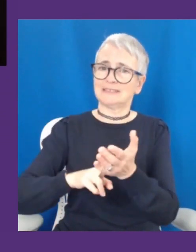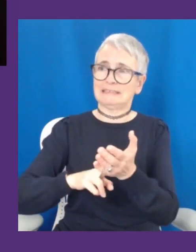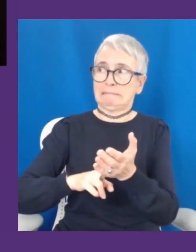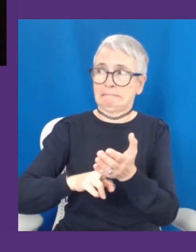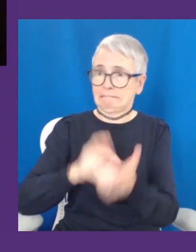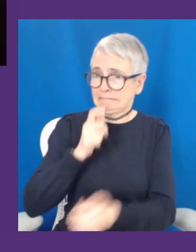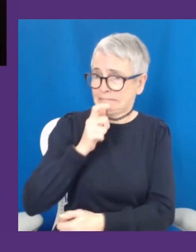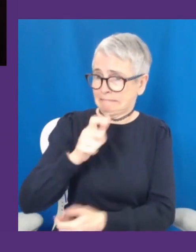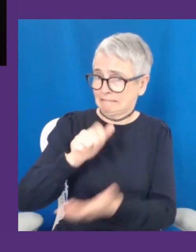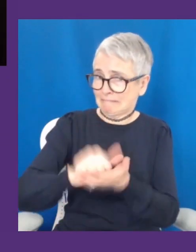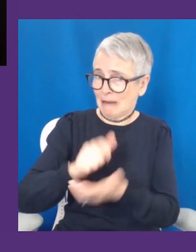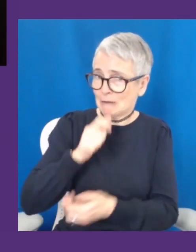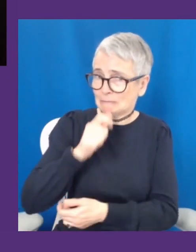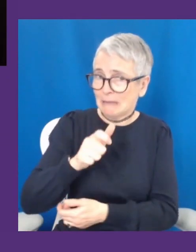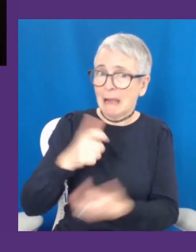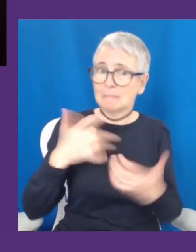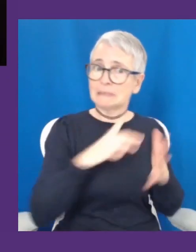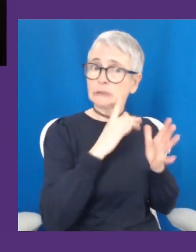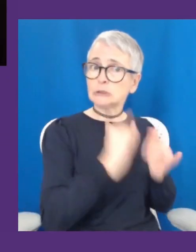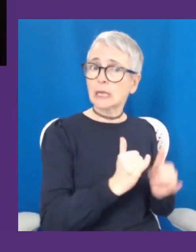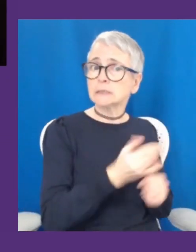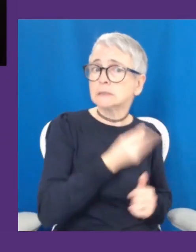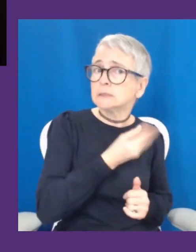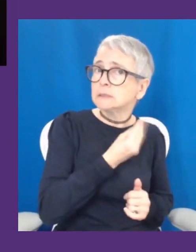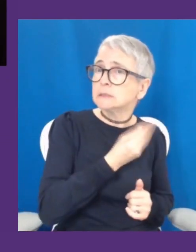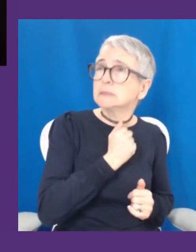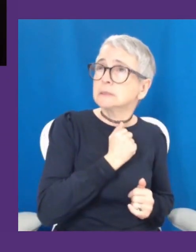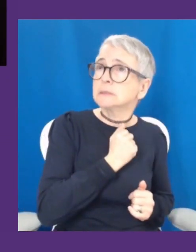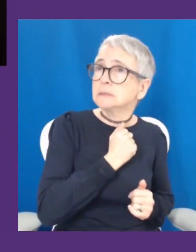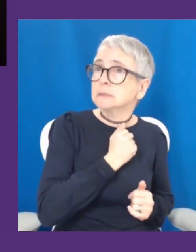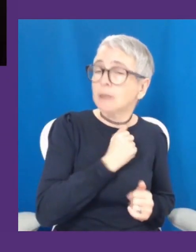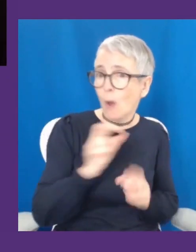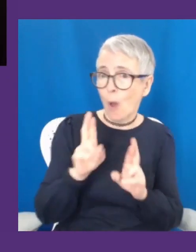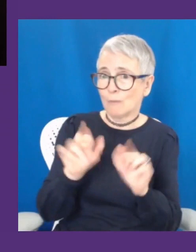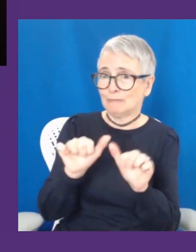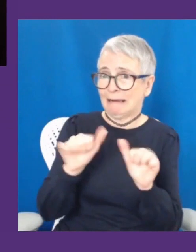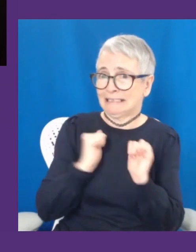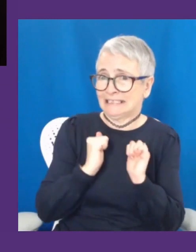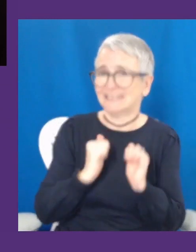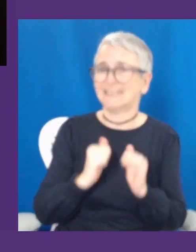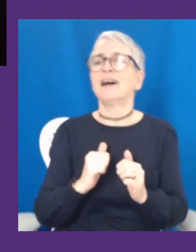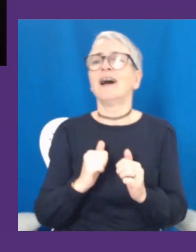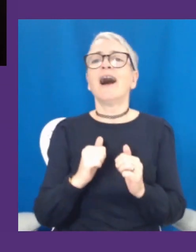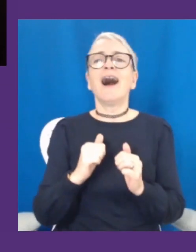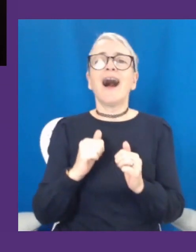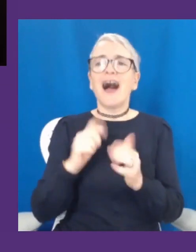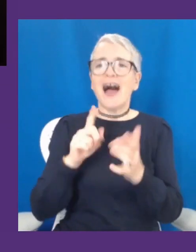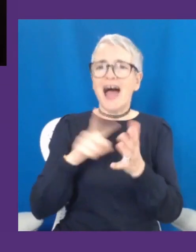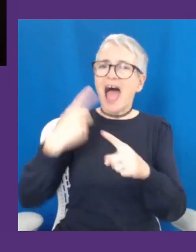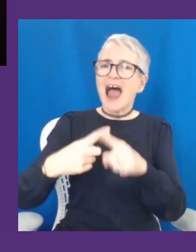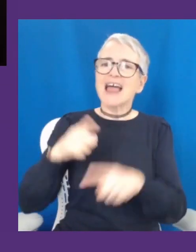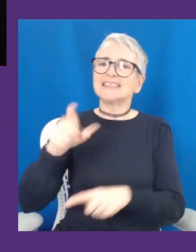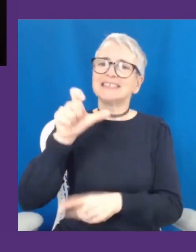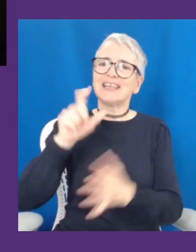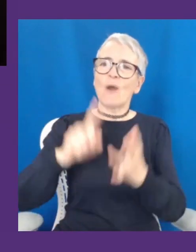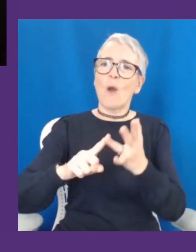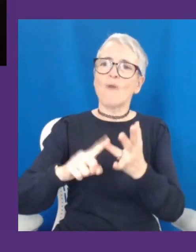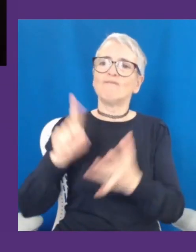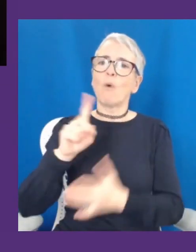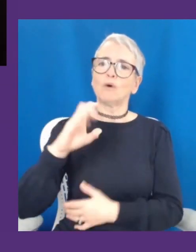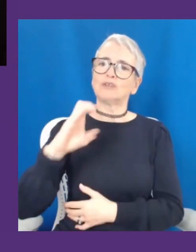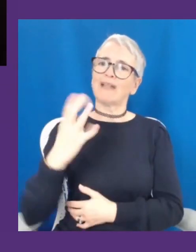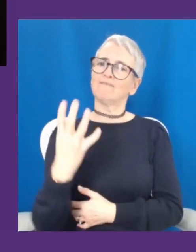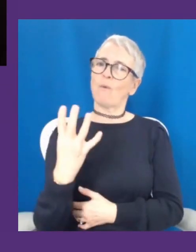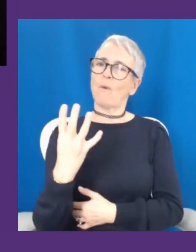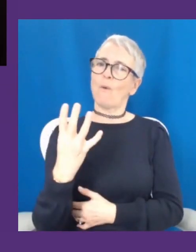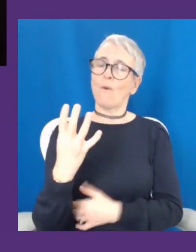correctly. I've checked on YouTube a number of times, so I hope that's okay. And Alex is the CEO of Channel 4.